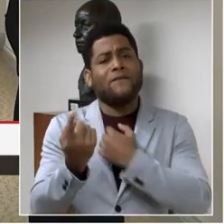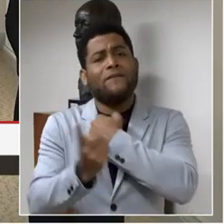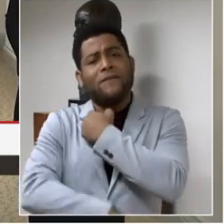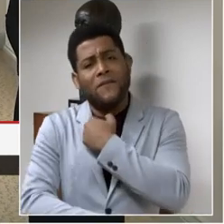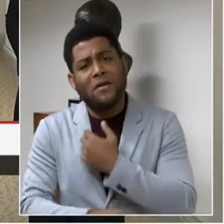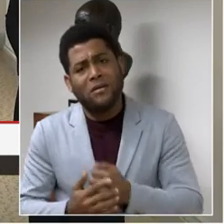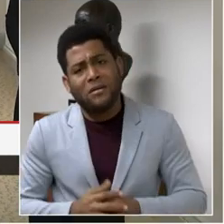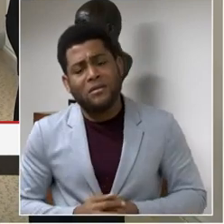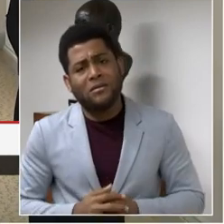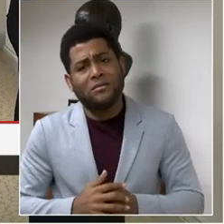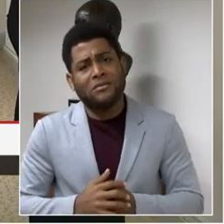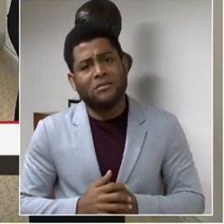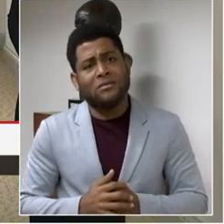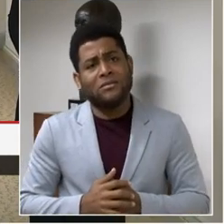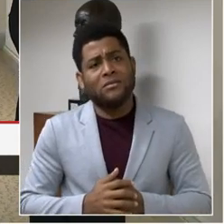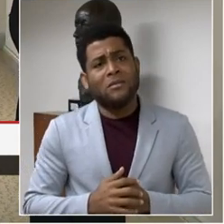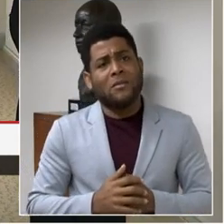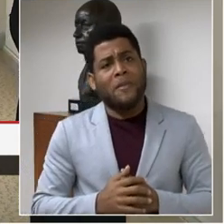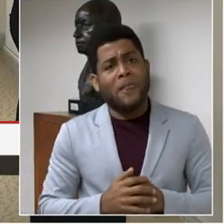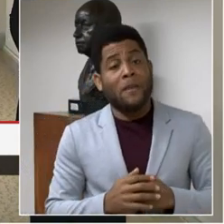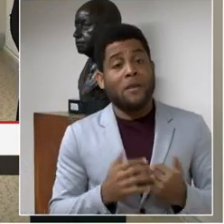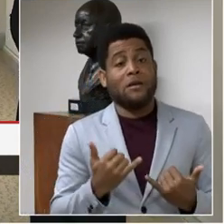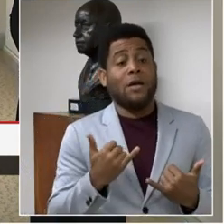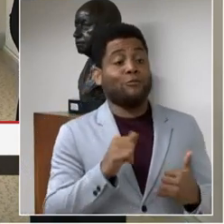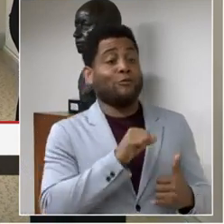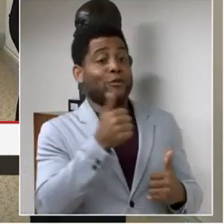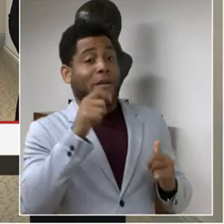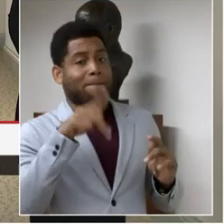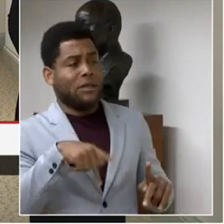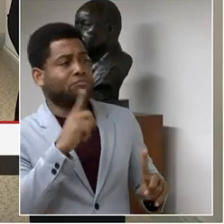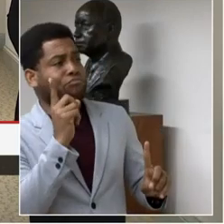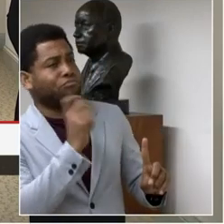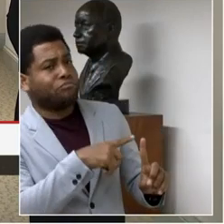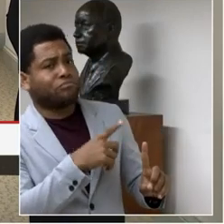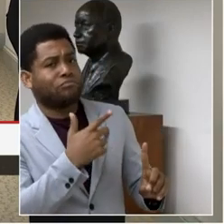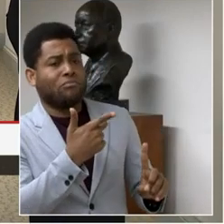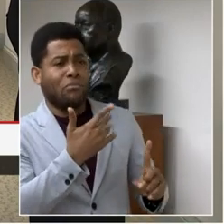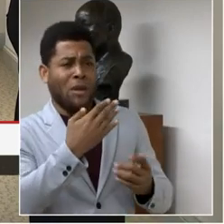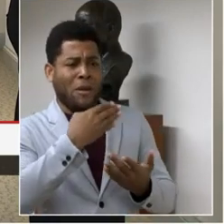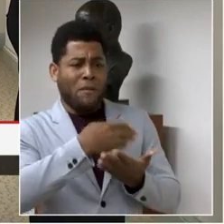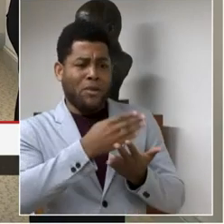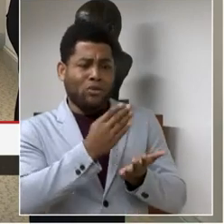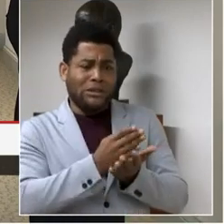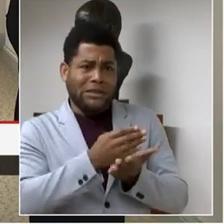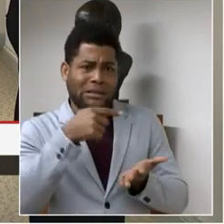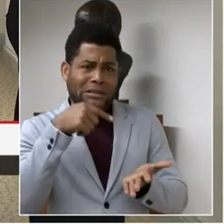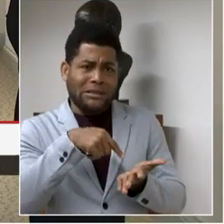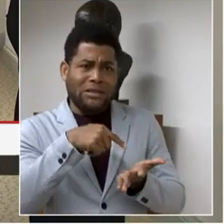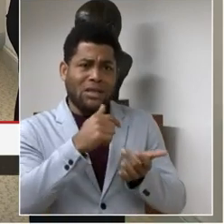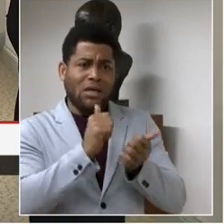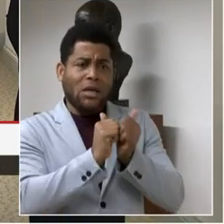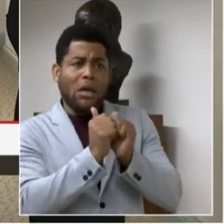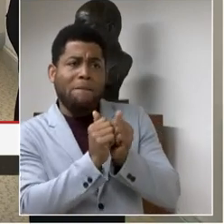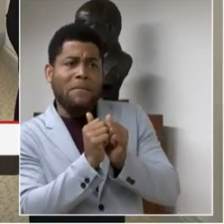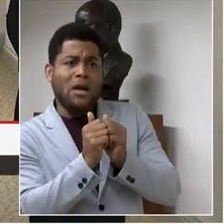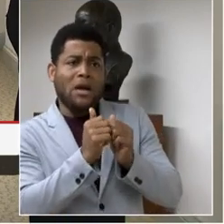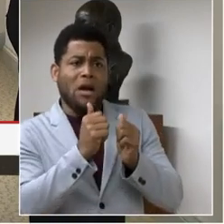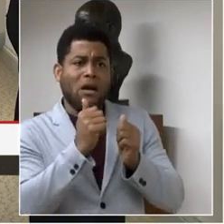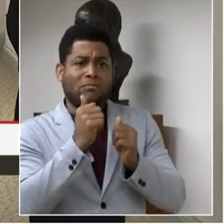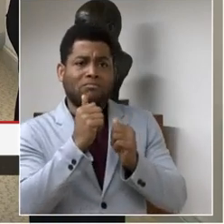this year, and it worked. We had employees that came forward, made complaints. They were credible. They